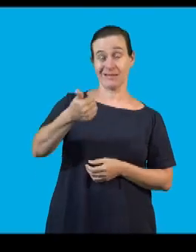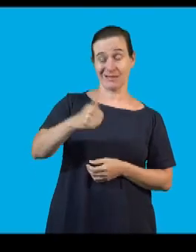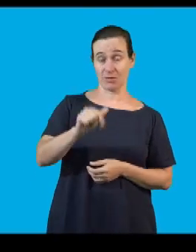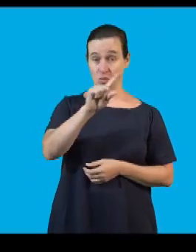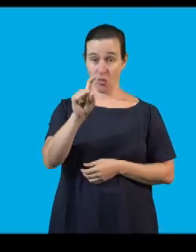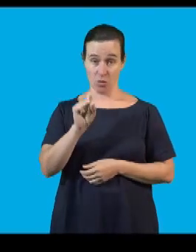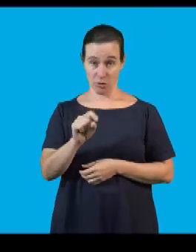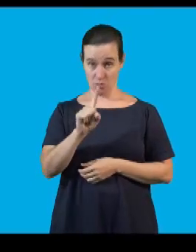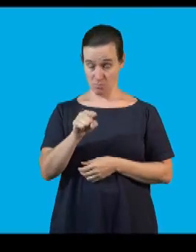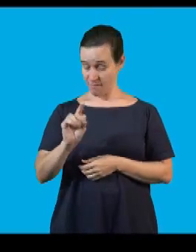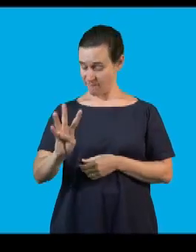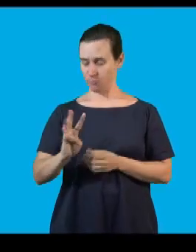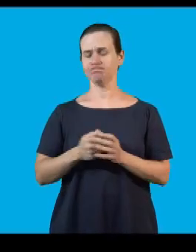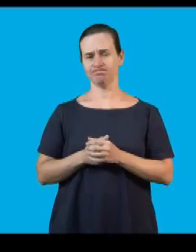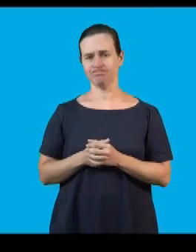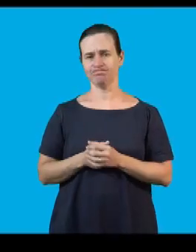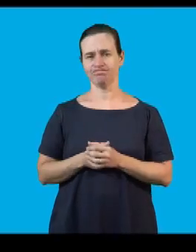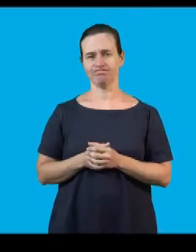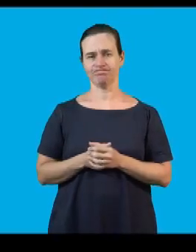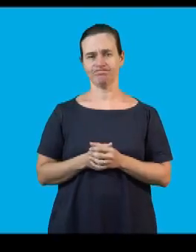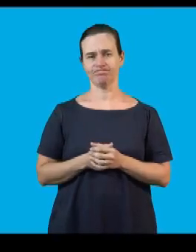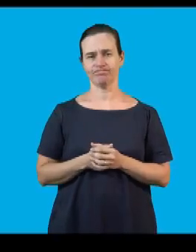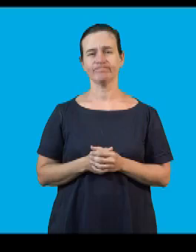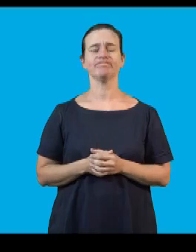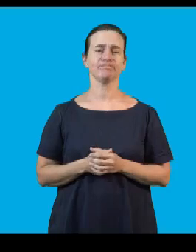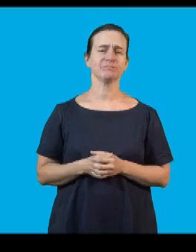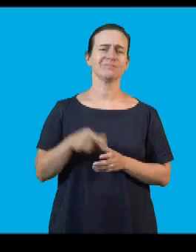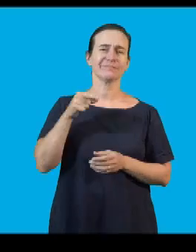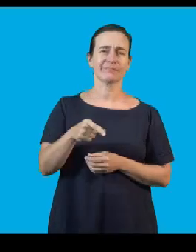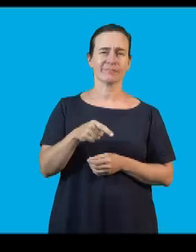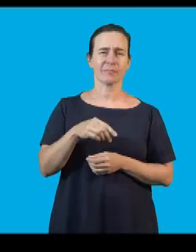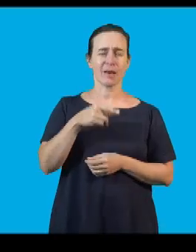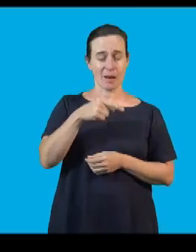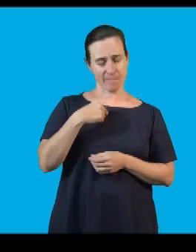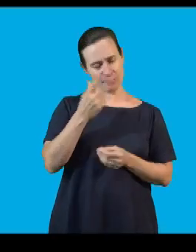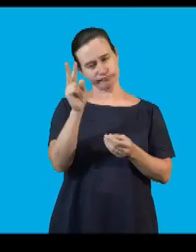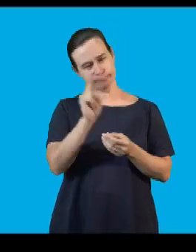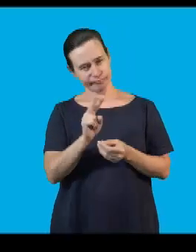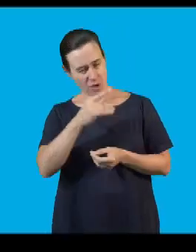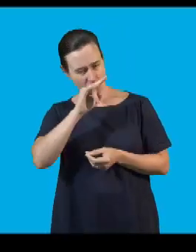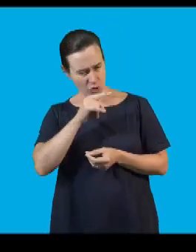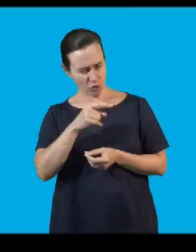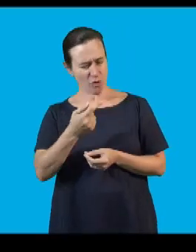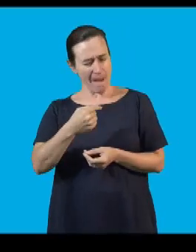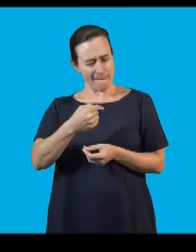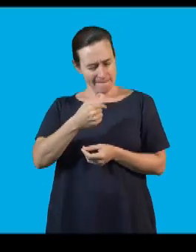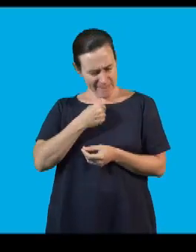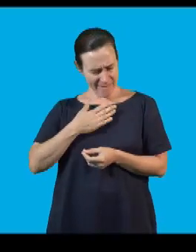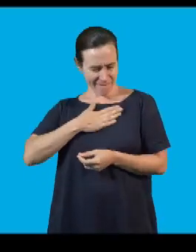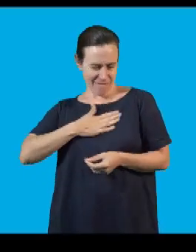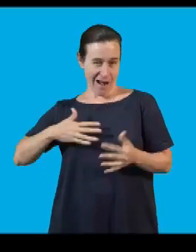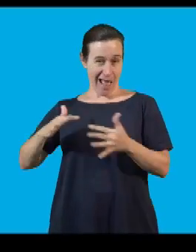on to 1.4. Explain how this cartoon makes you feel about Hager.